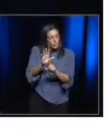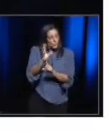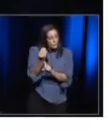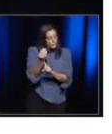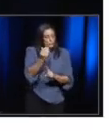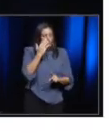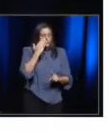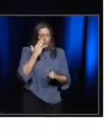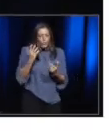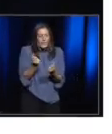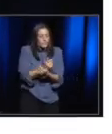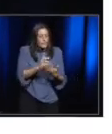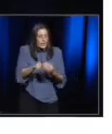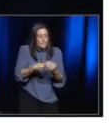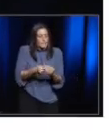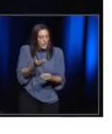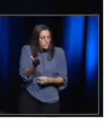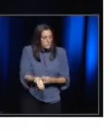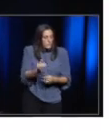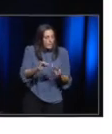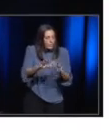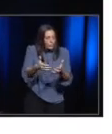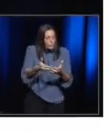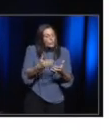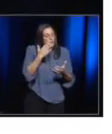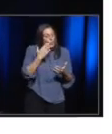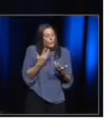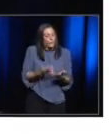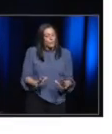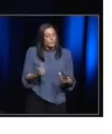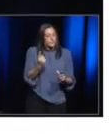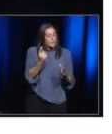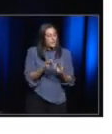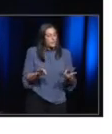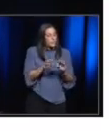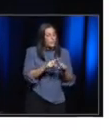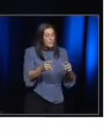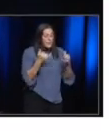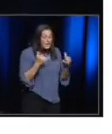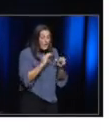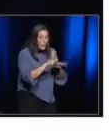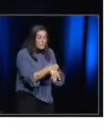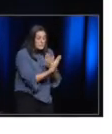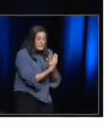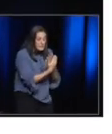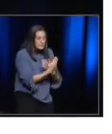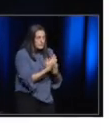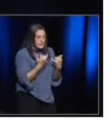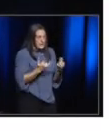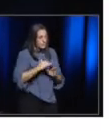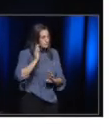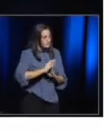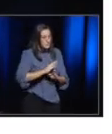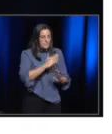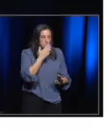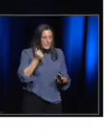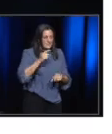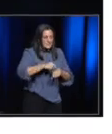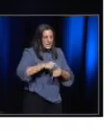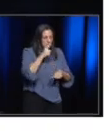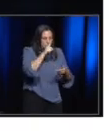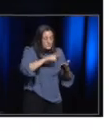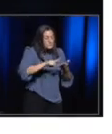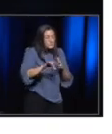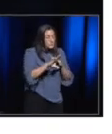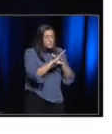lost. We are potentially now getting into a golden age of cetology with this incredible new technology. I mean, even in Shark